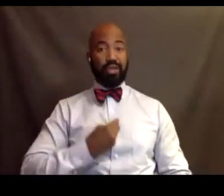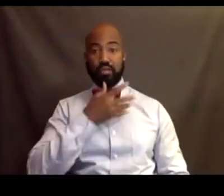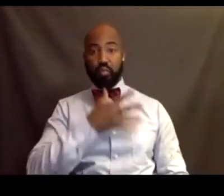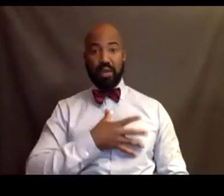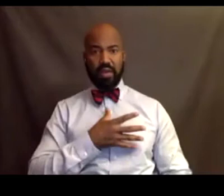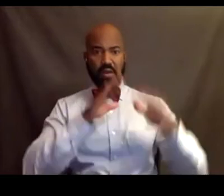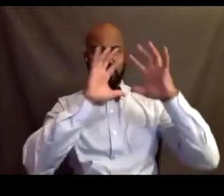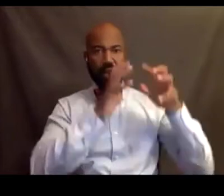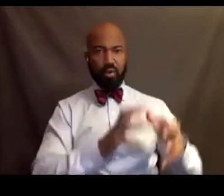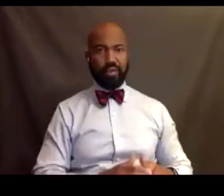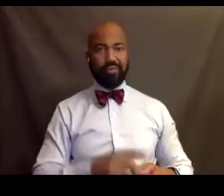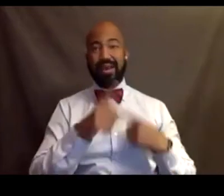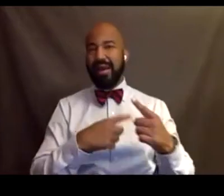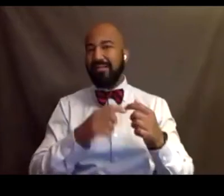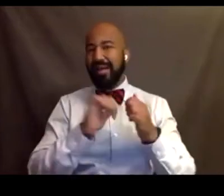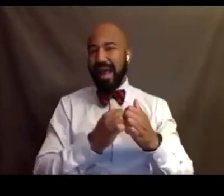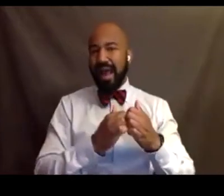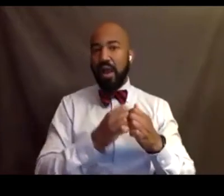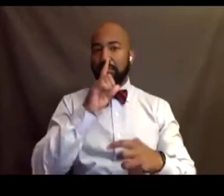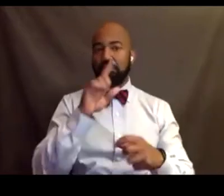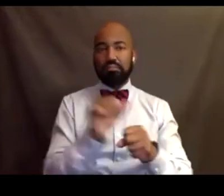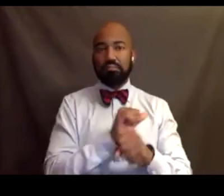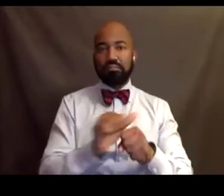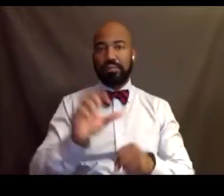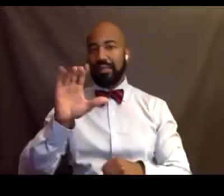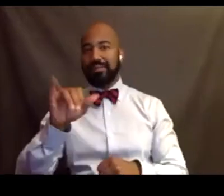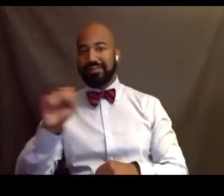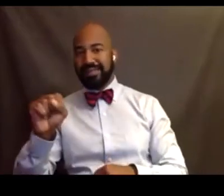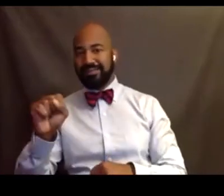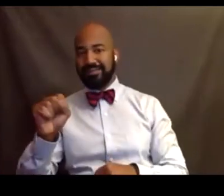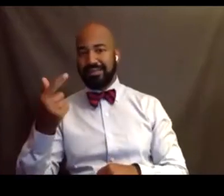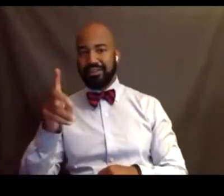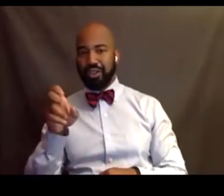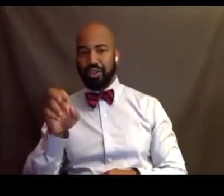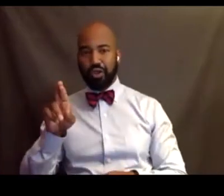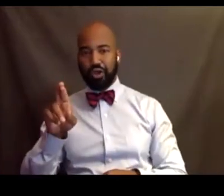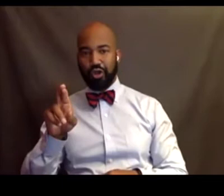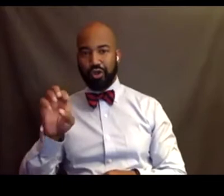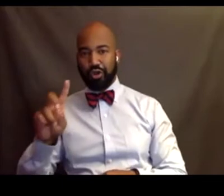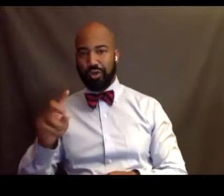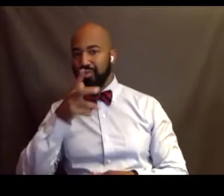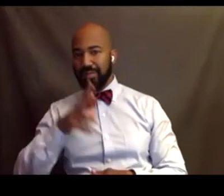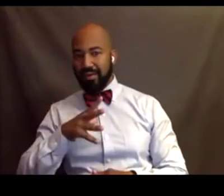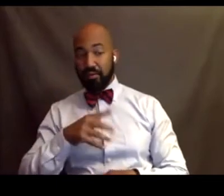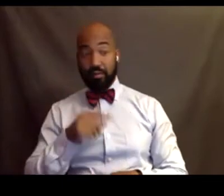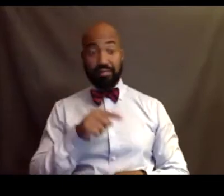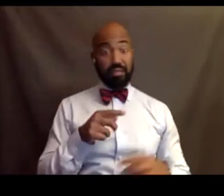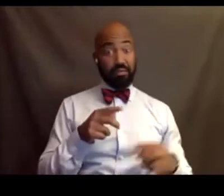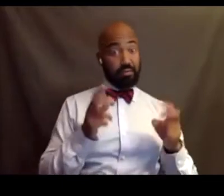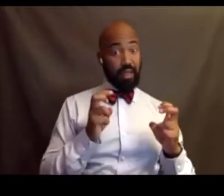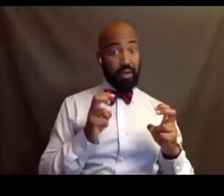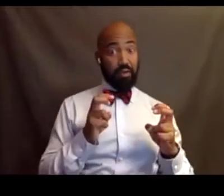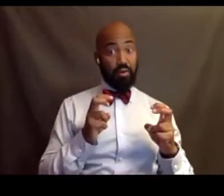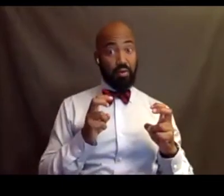focused off how much they resemble cisgendered women. And I feel like this title really tackles that of us